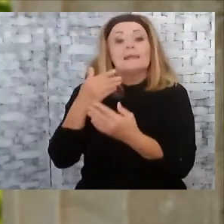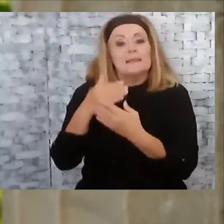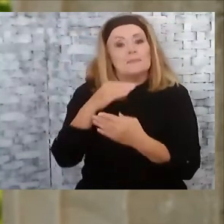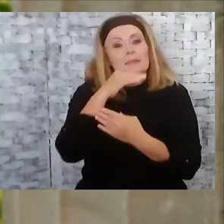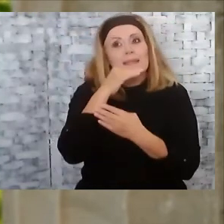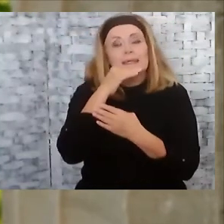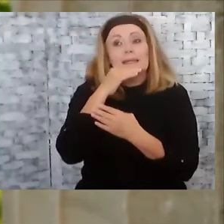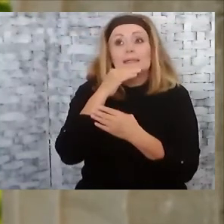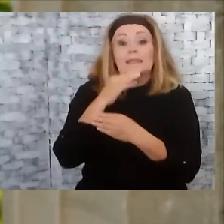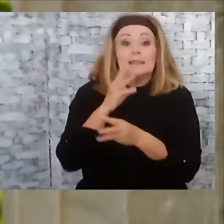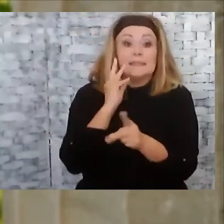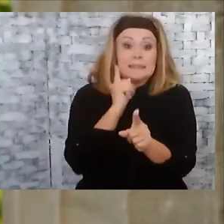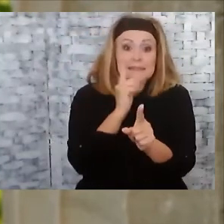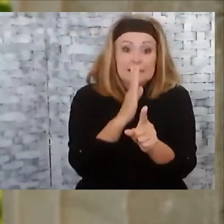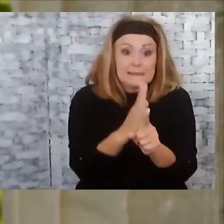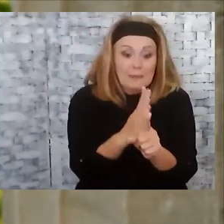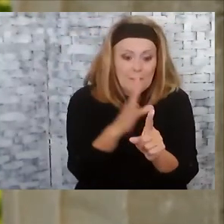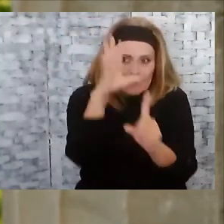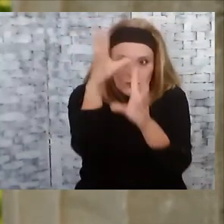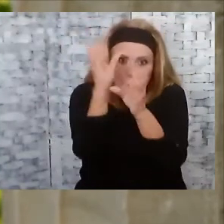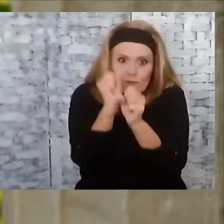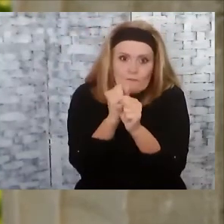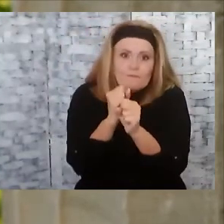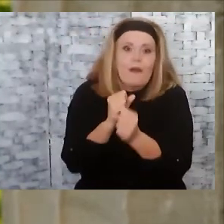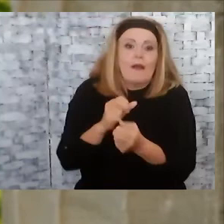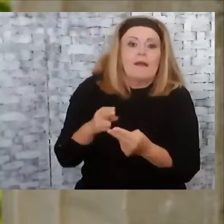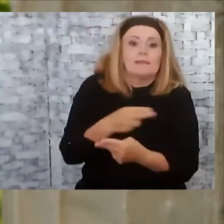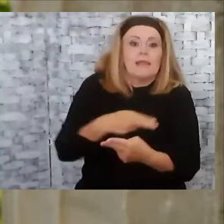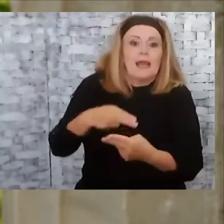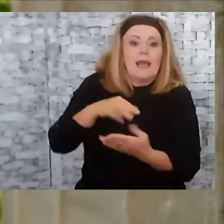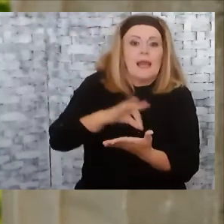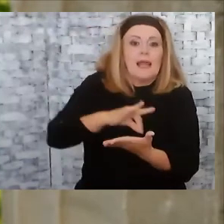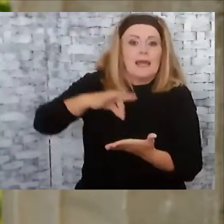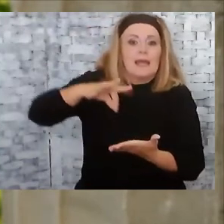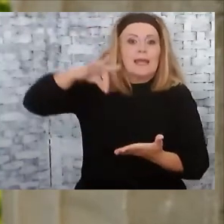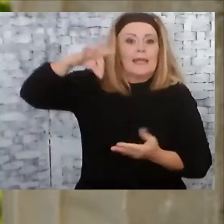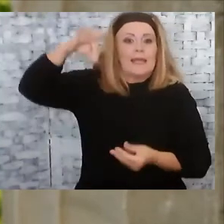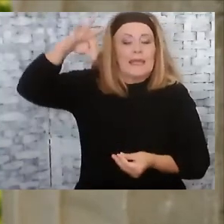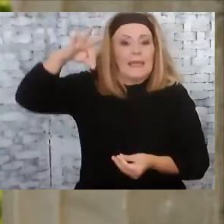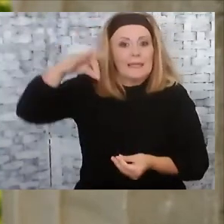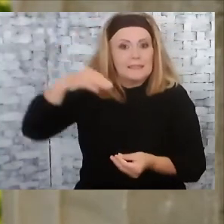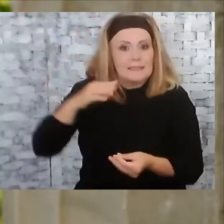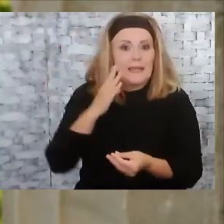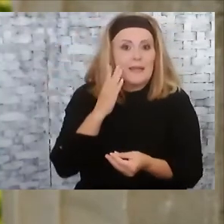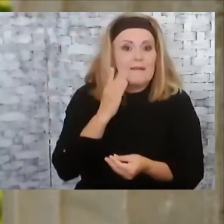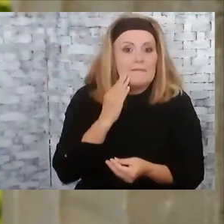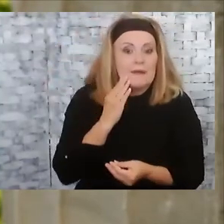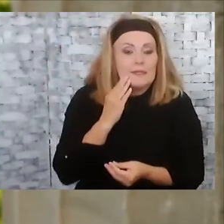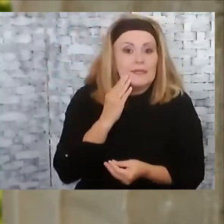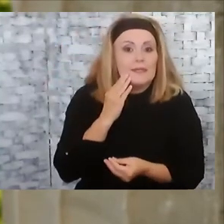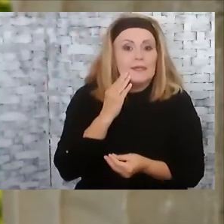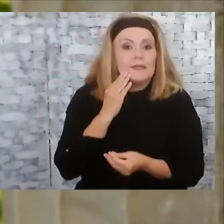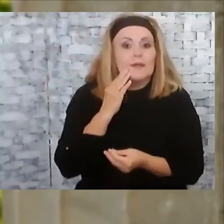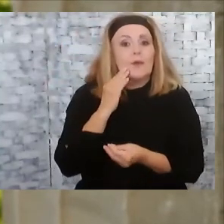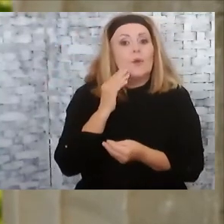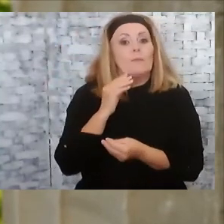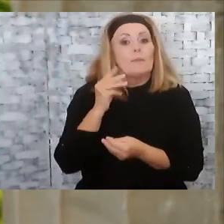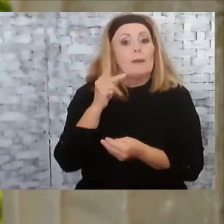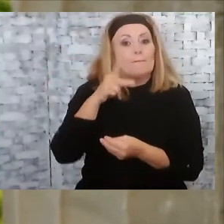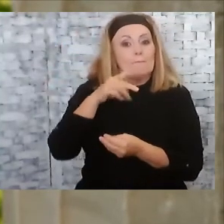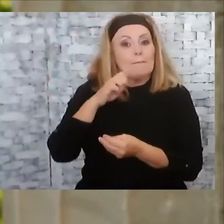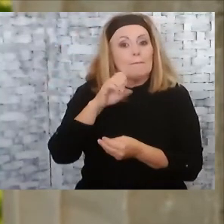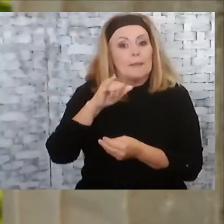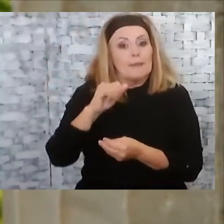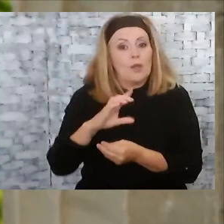in Acts 2 says that's precisely what's happening now, that it isn't just one or two individuals among God's people. It's